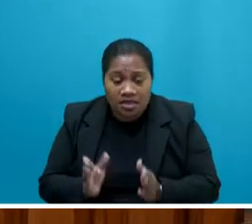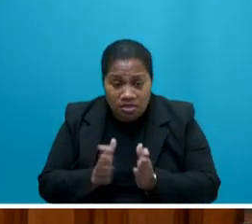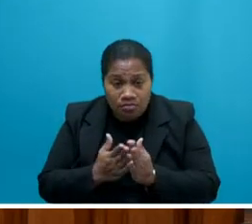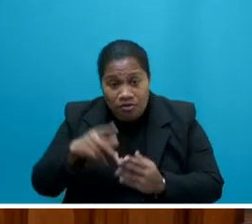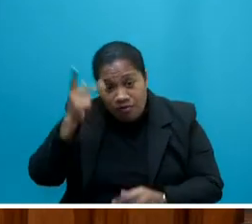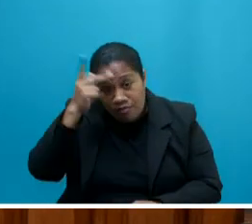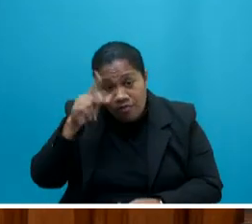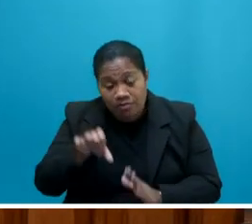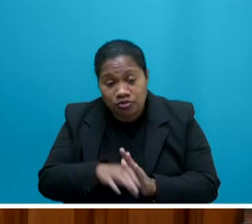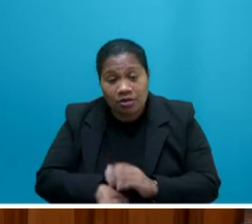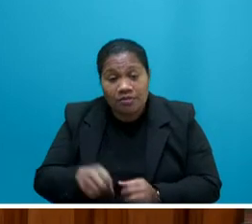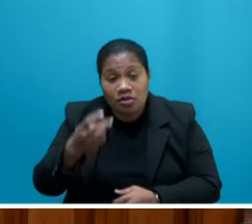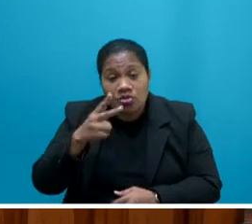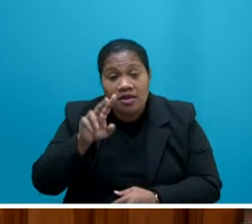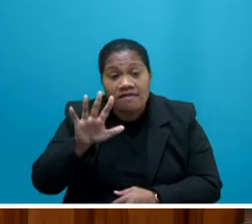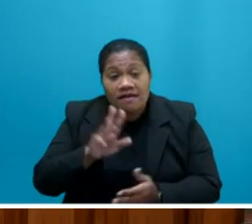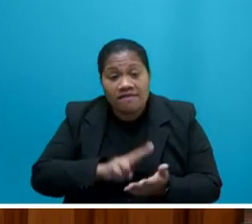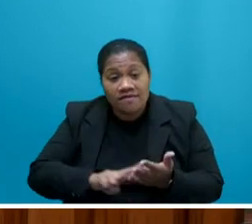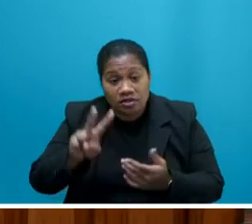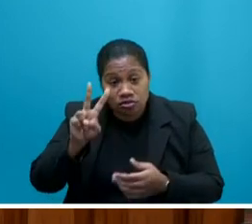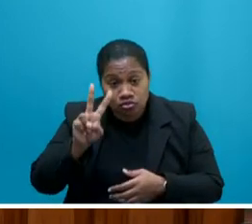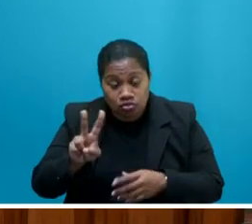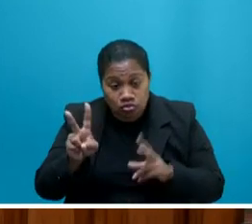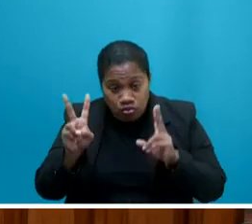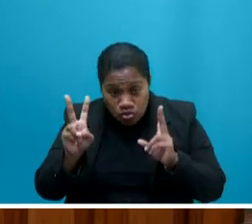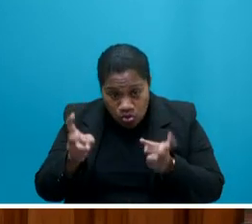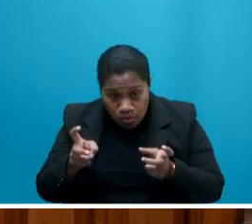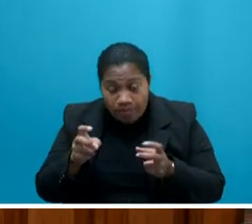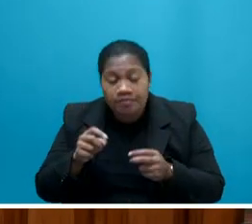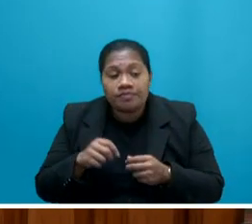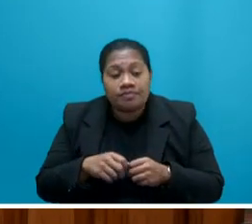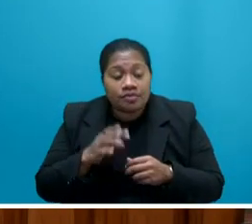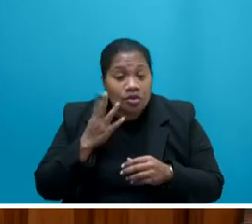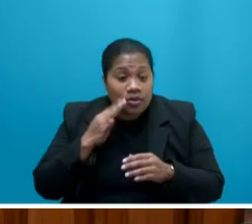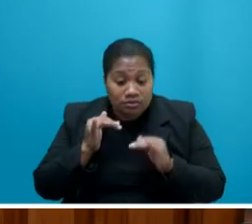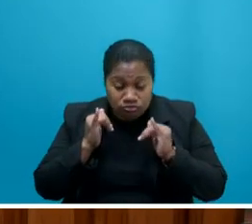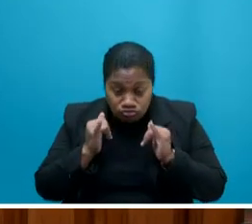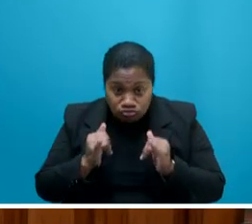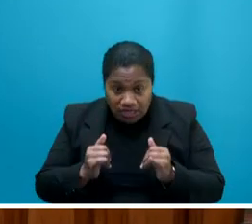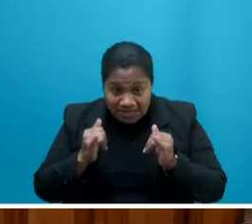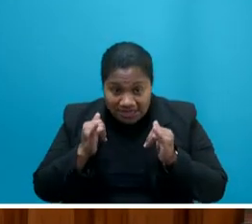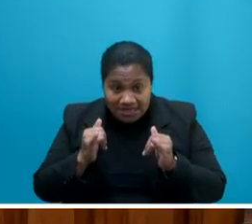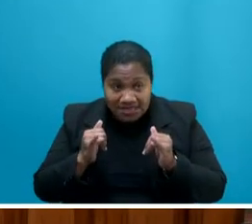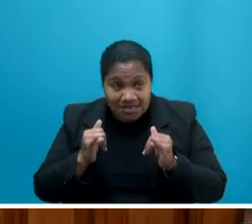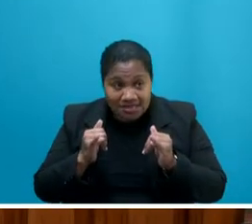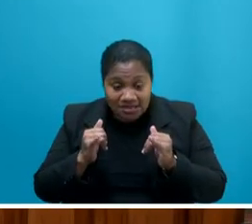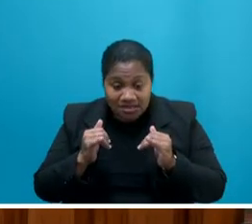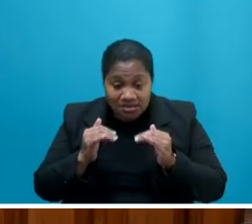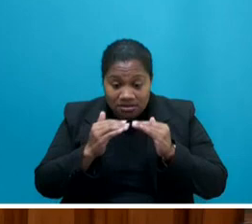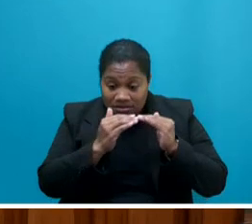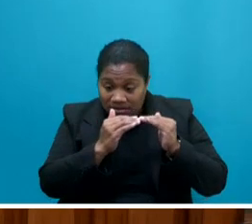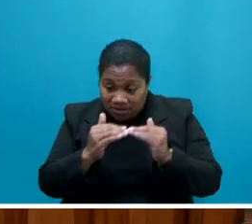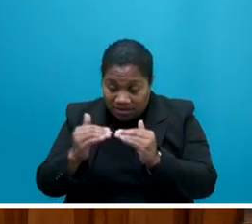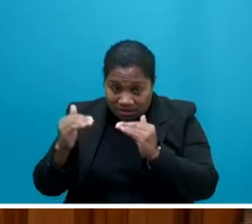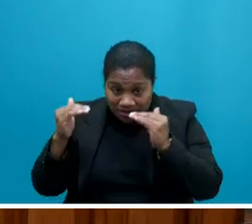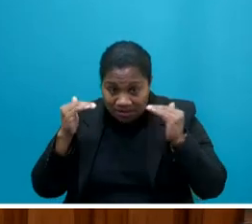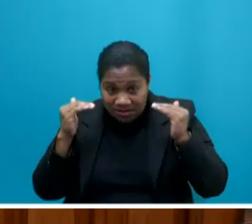25, verses 2, I quote, "When justice rules a nation, everyone is glad. When